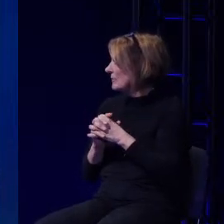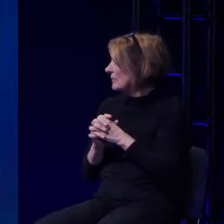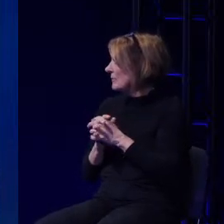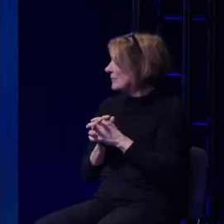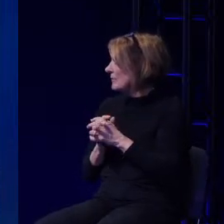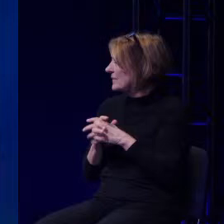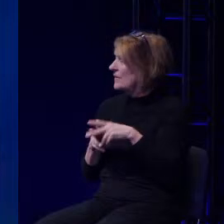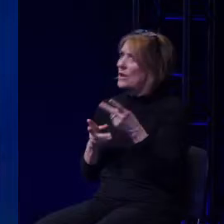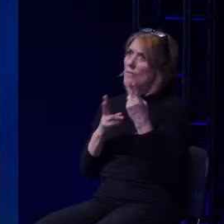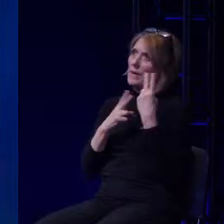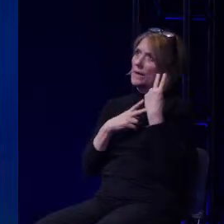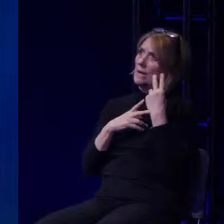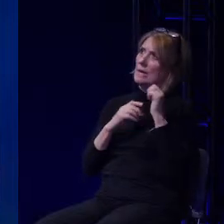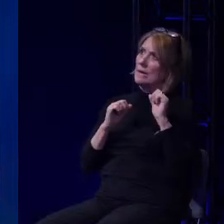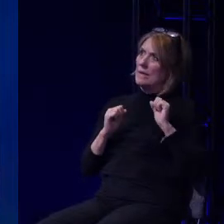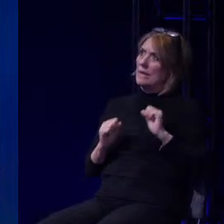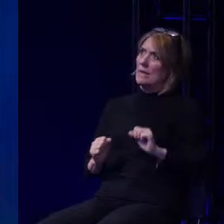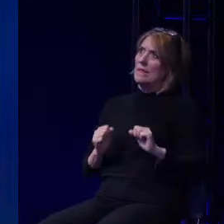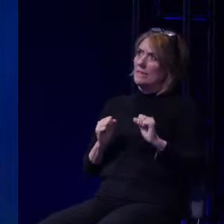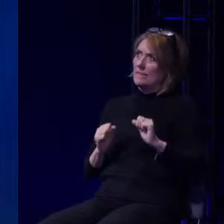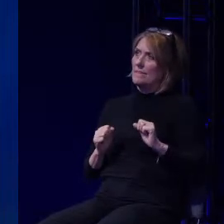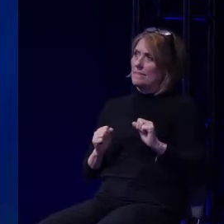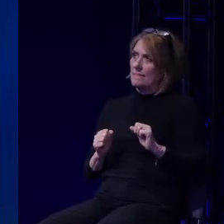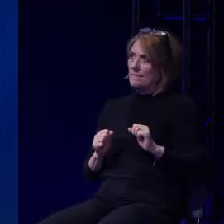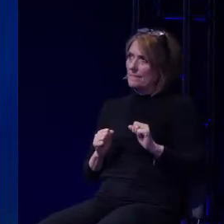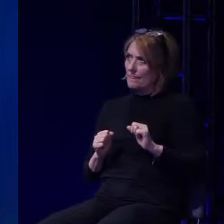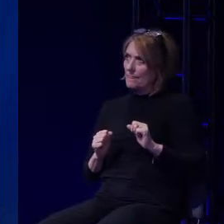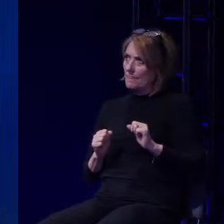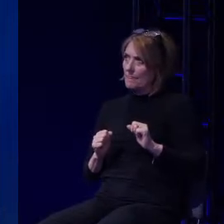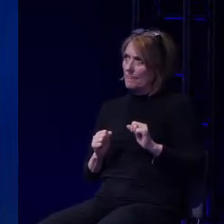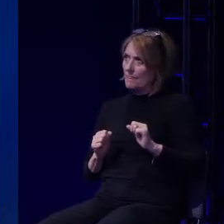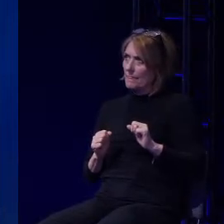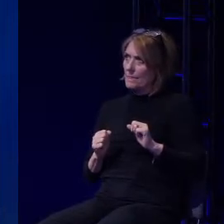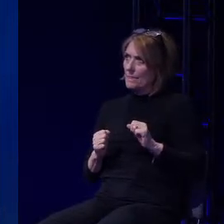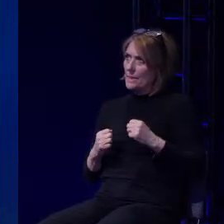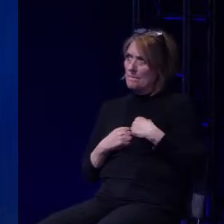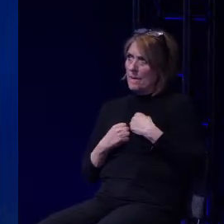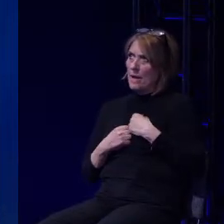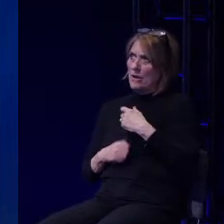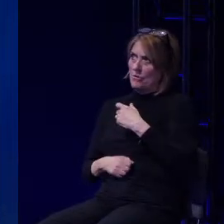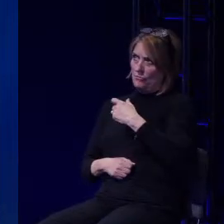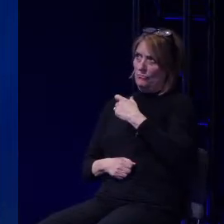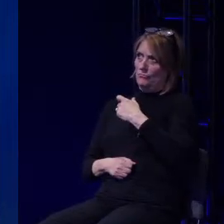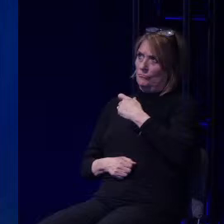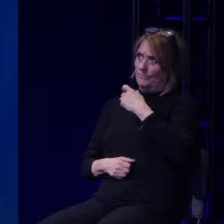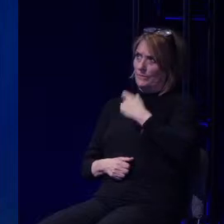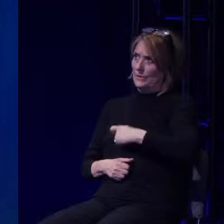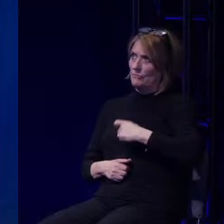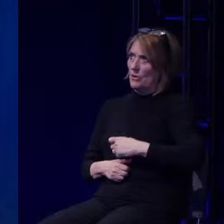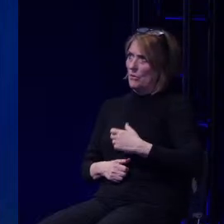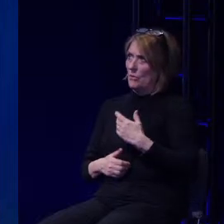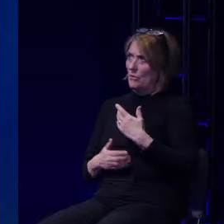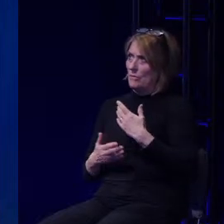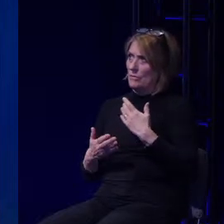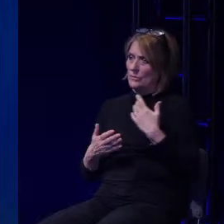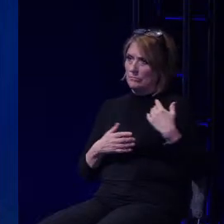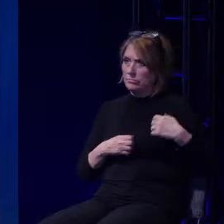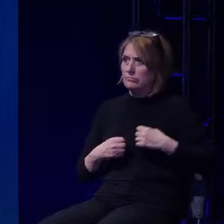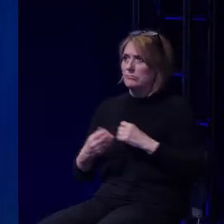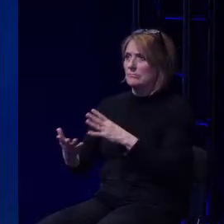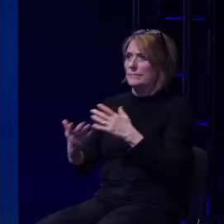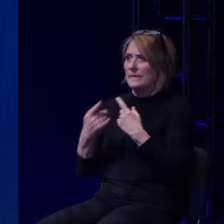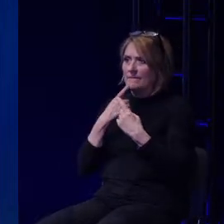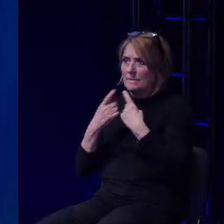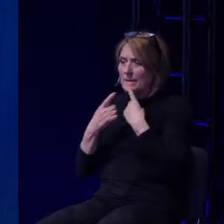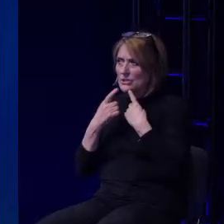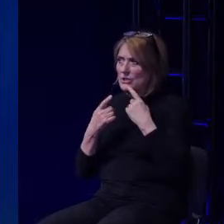now is the point of that is, that's my Rolodex of information. So I read a